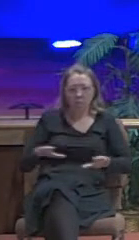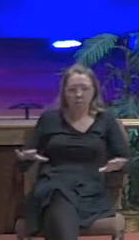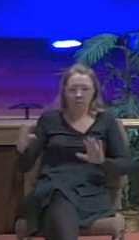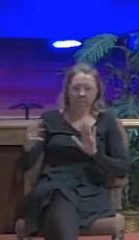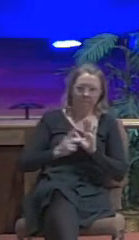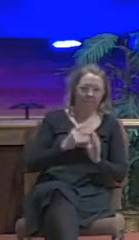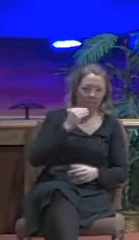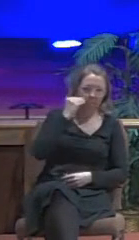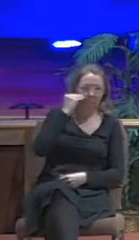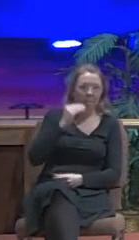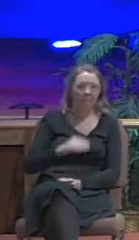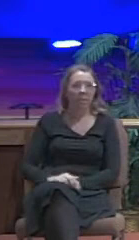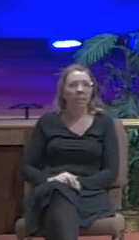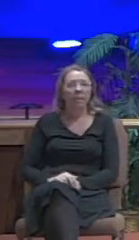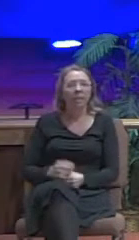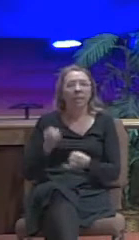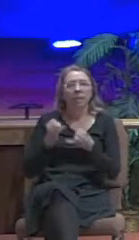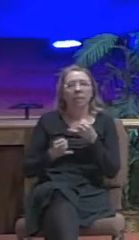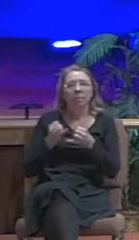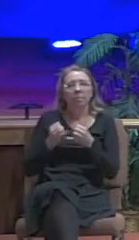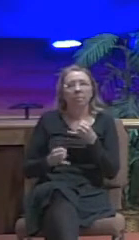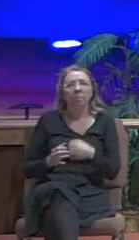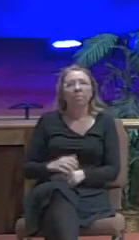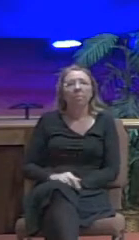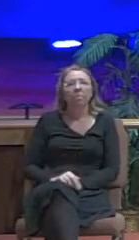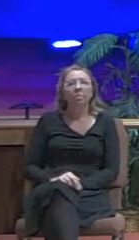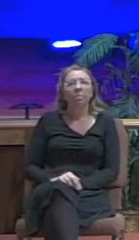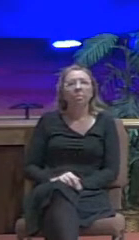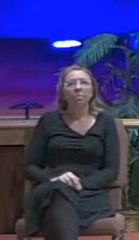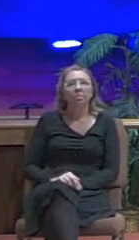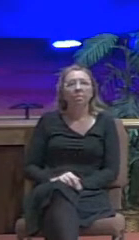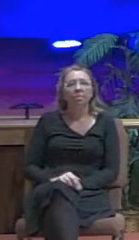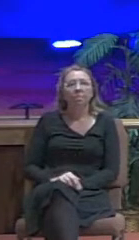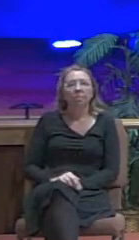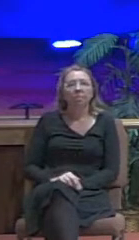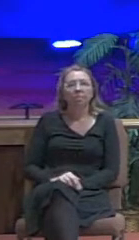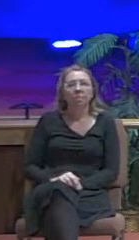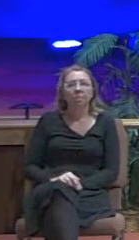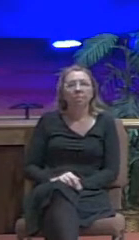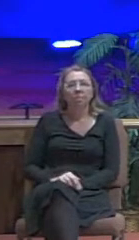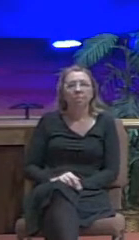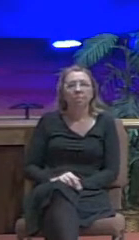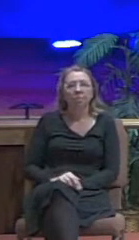Last but not least, blessed are those who are persecuted.